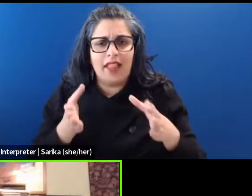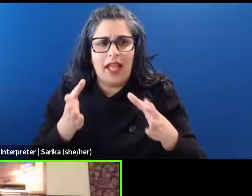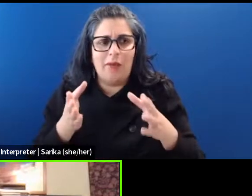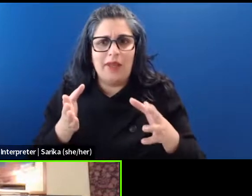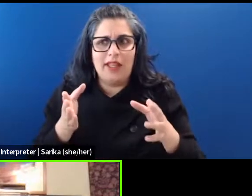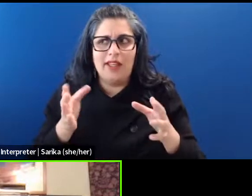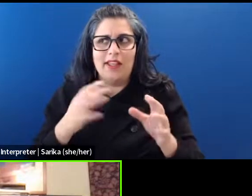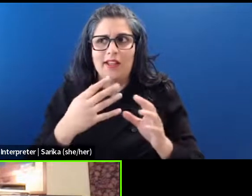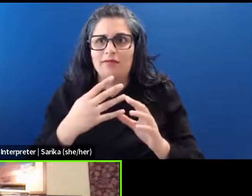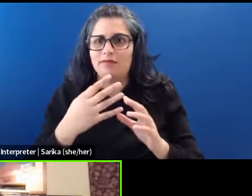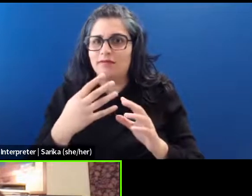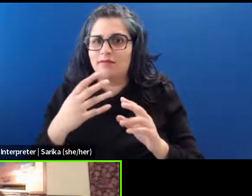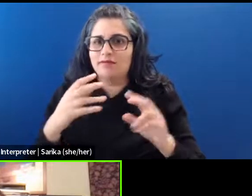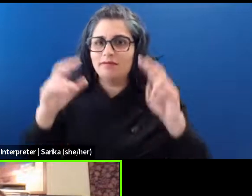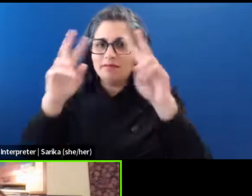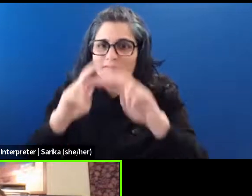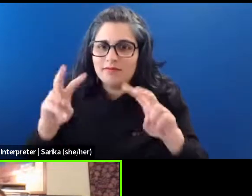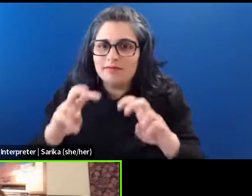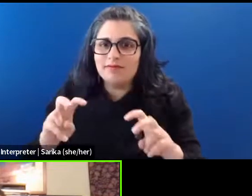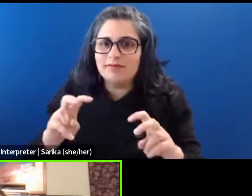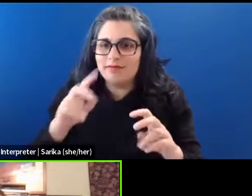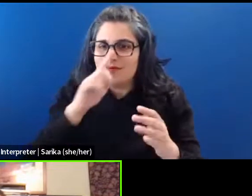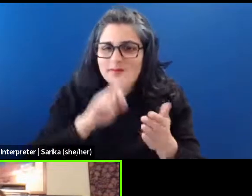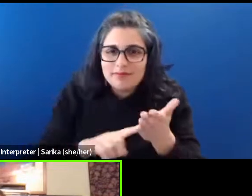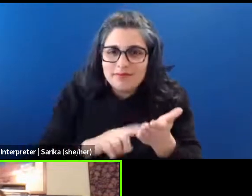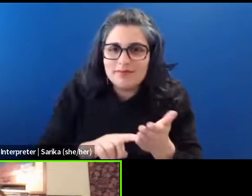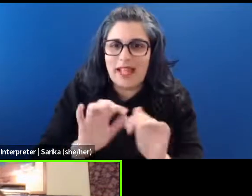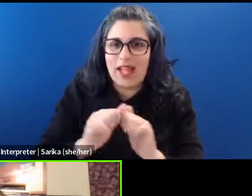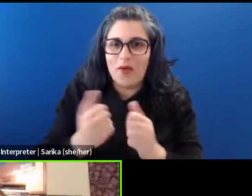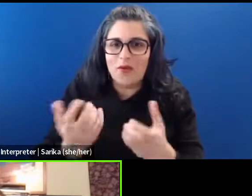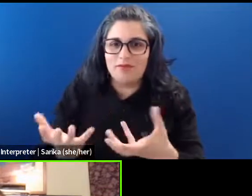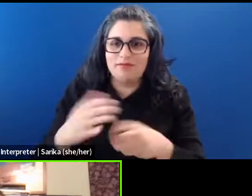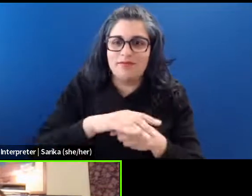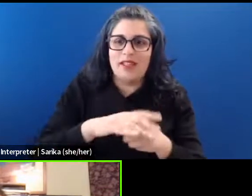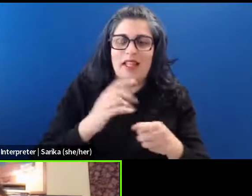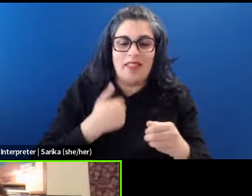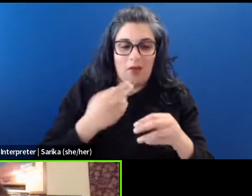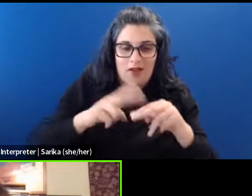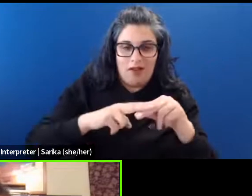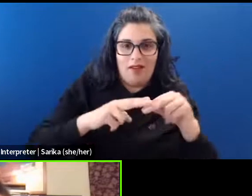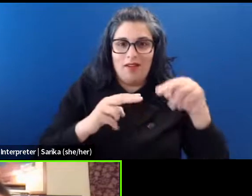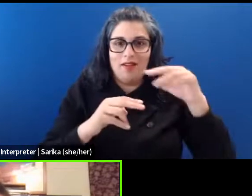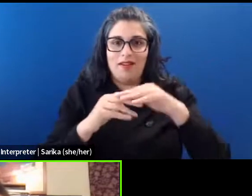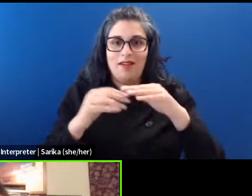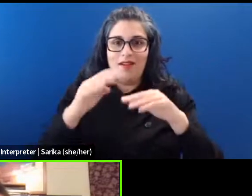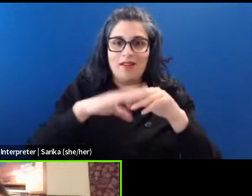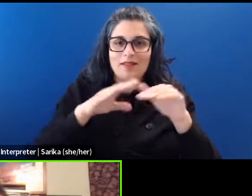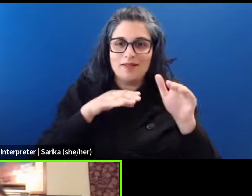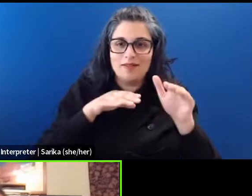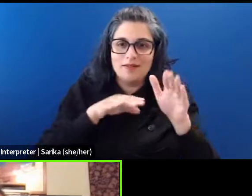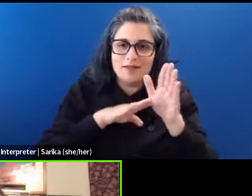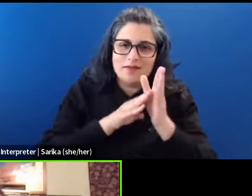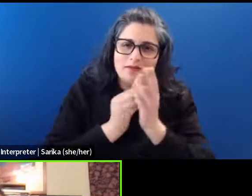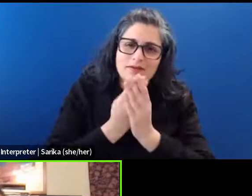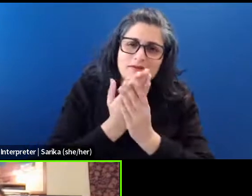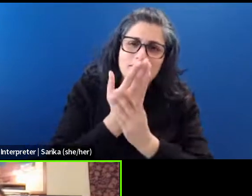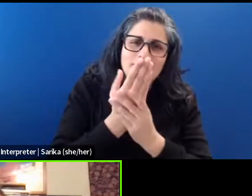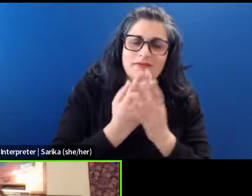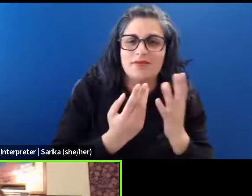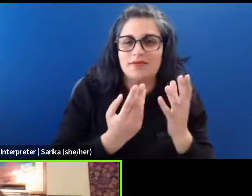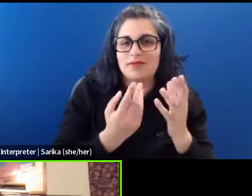out how to fill that gap, right? And then we build upon this conversation. This is all so